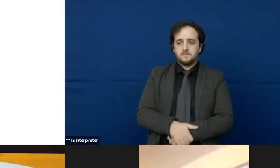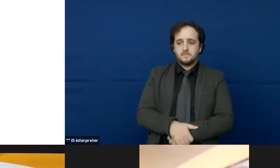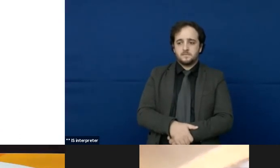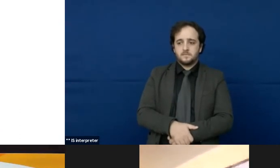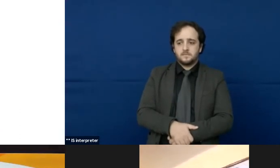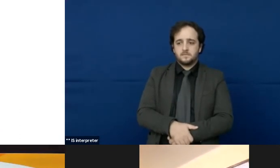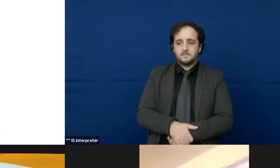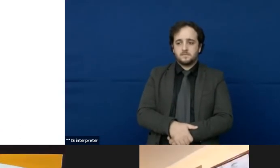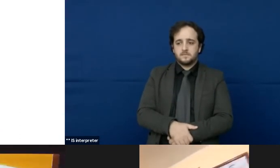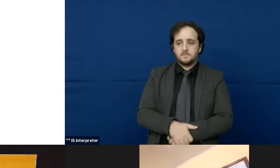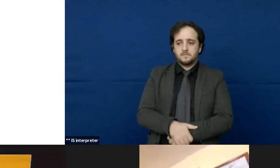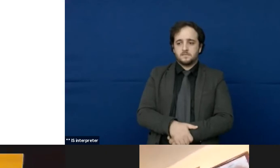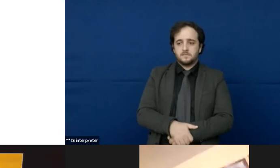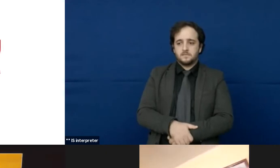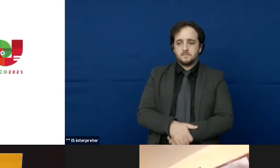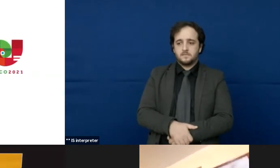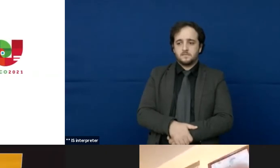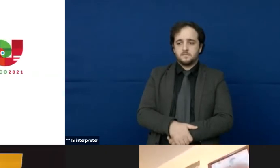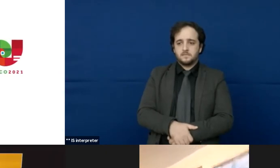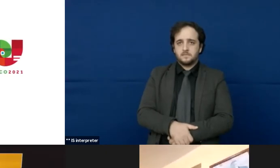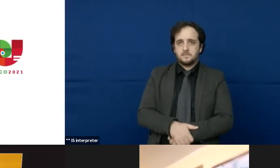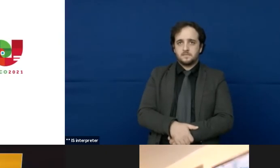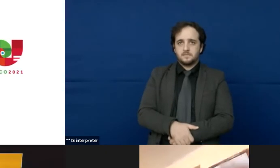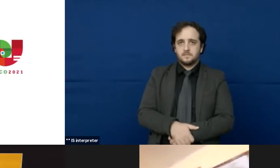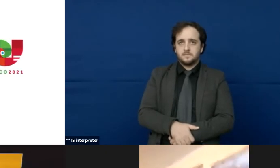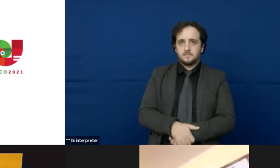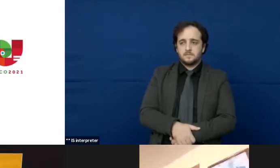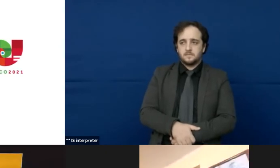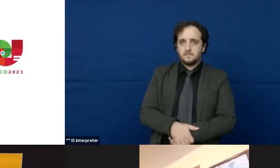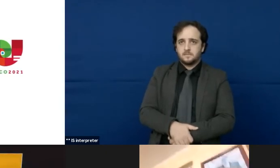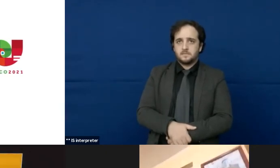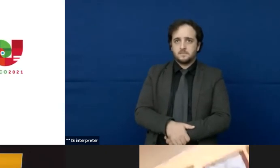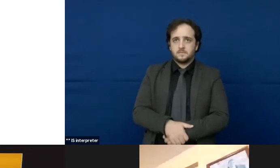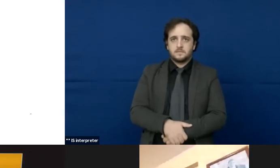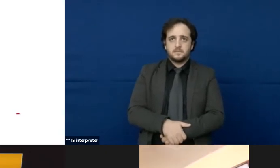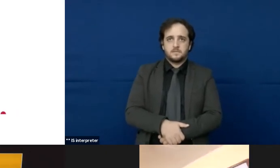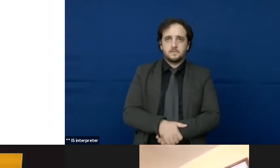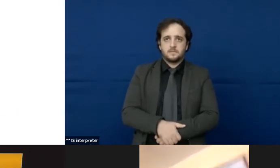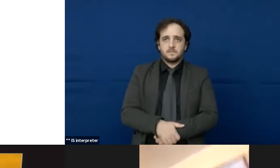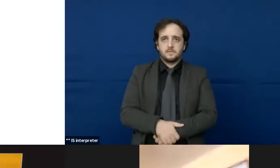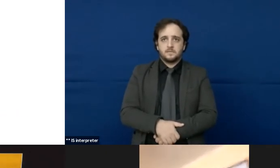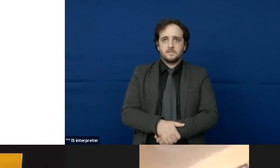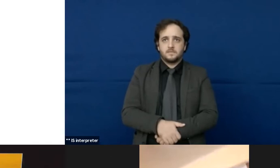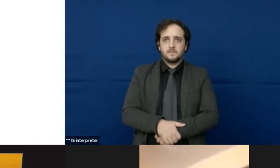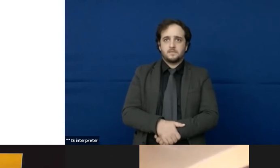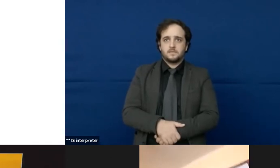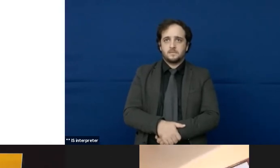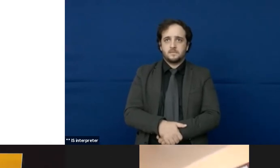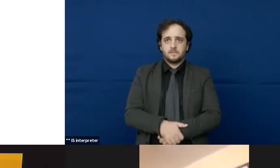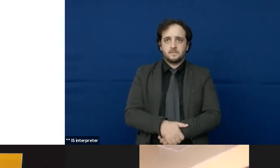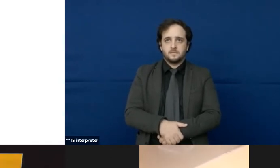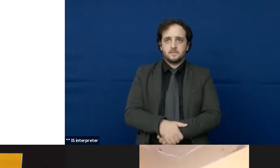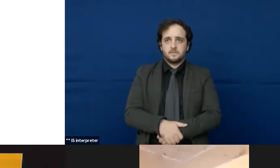and become ambassadors for spreading the message to other women, other men on other corners and